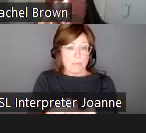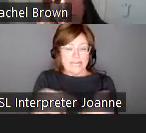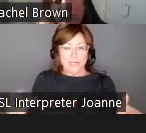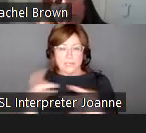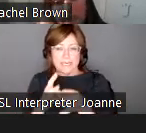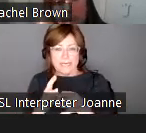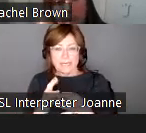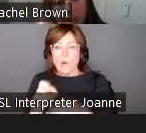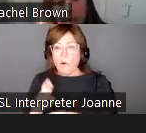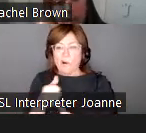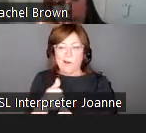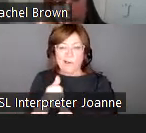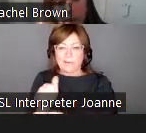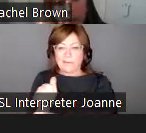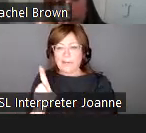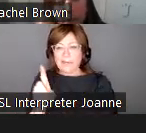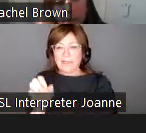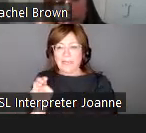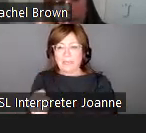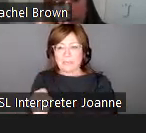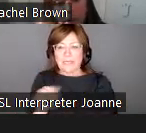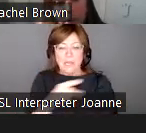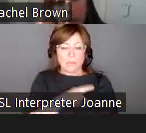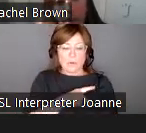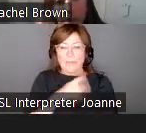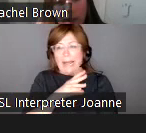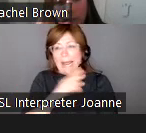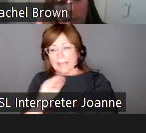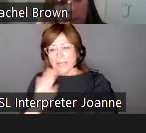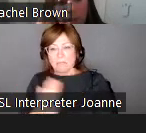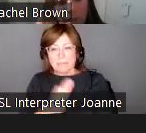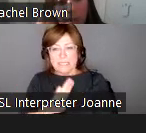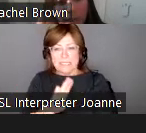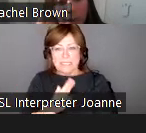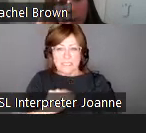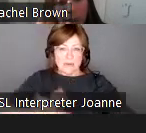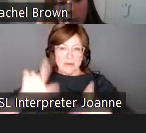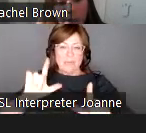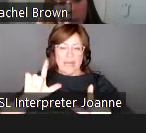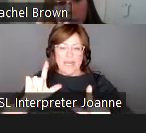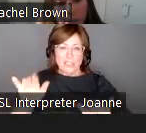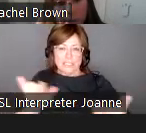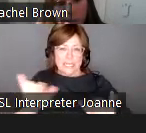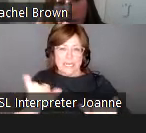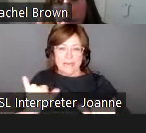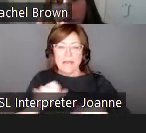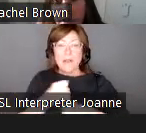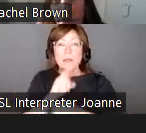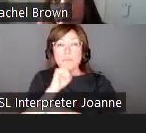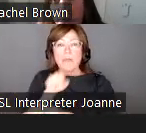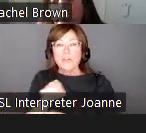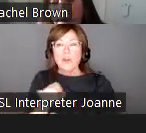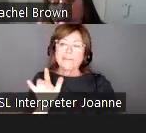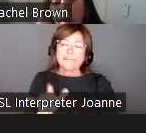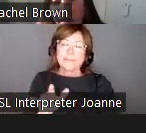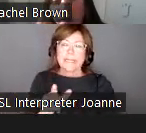the admin in the back end. So we want to make sure that you're liking and following as your business or organization. And I've